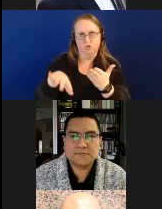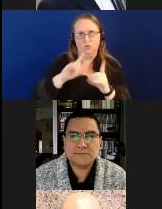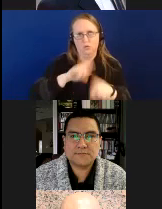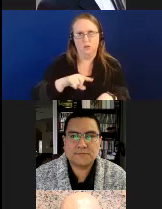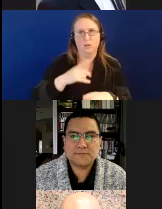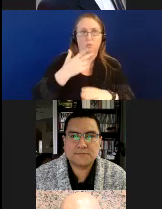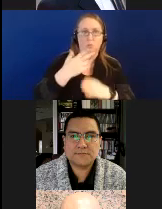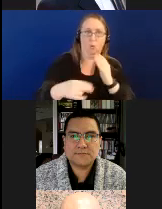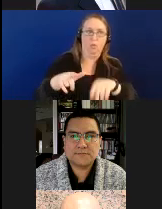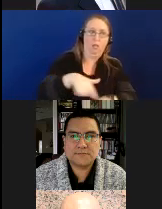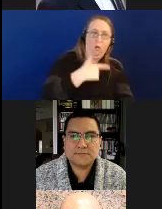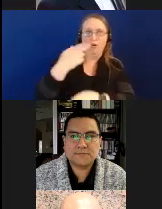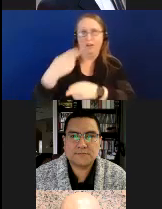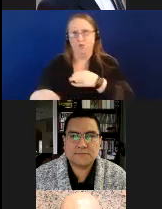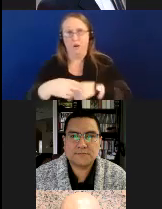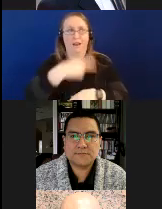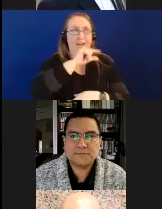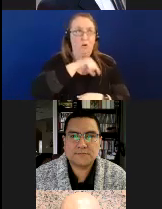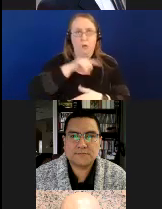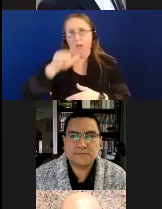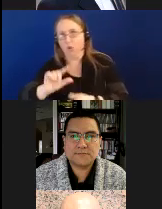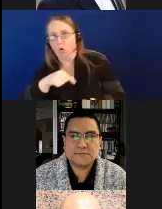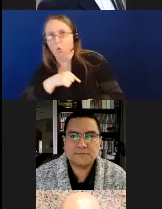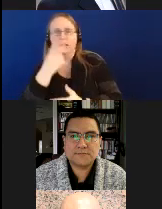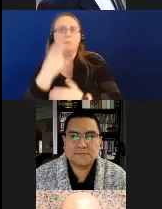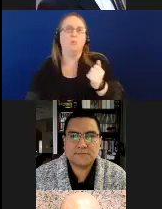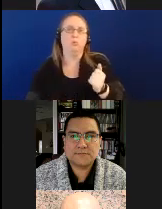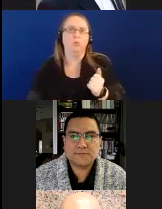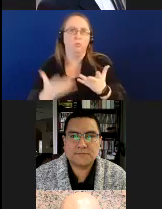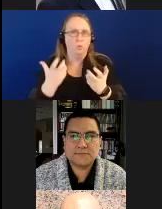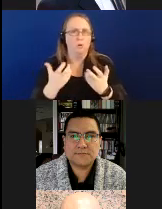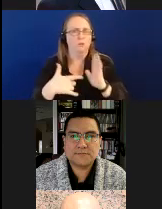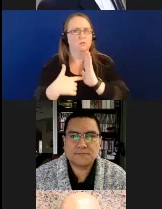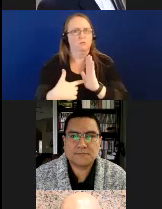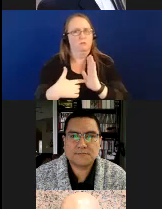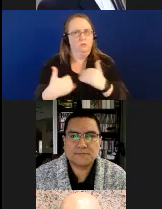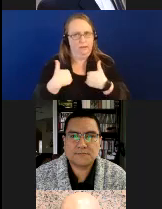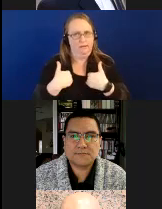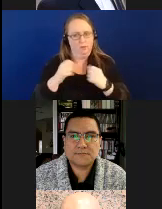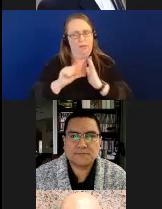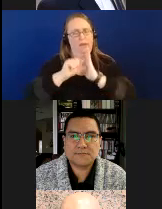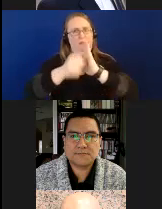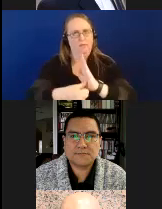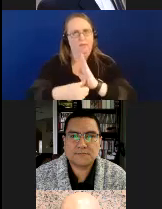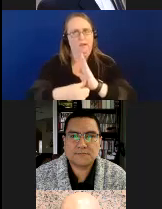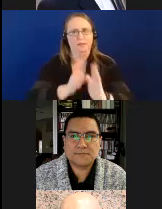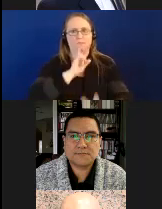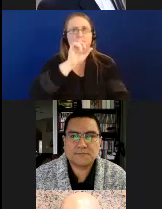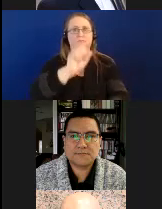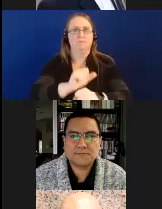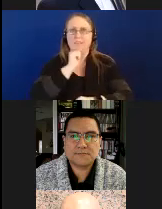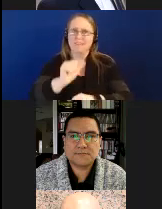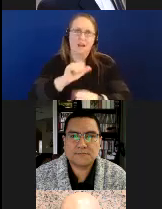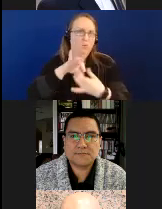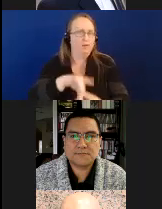short, that are high quality and low quality, so like high scoring and low scoring on rubrics, so that we can emphasize that it really isn't about length of a